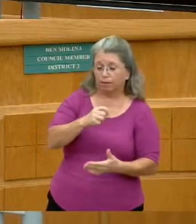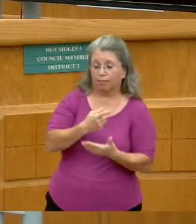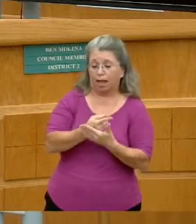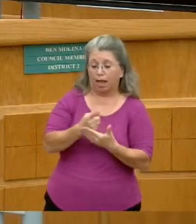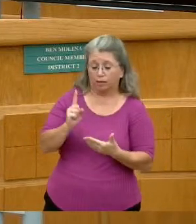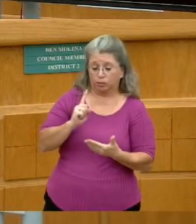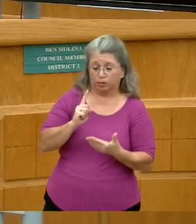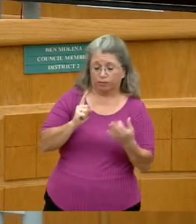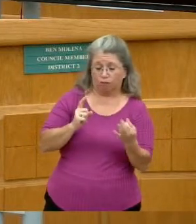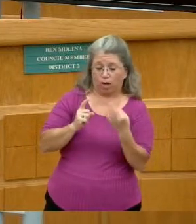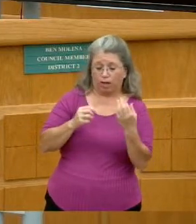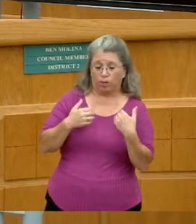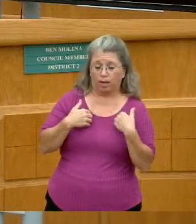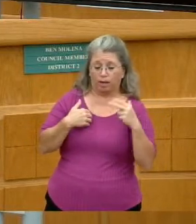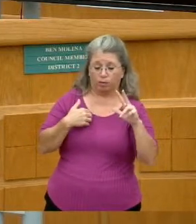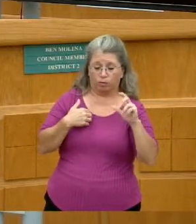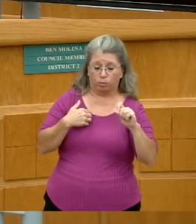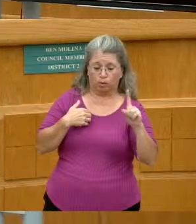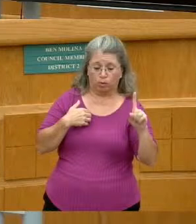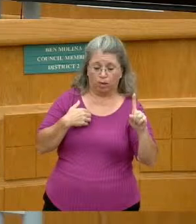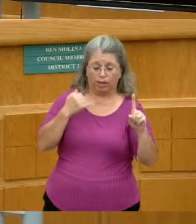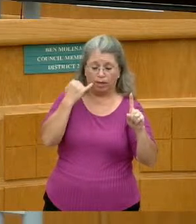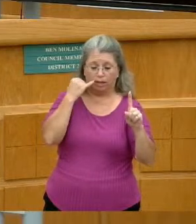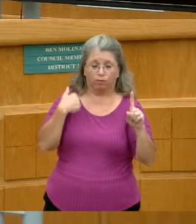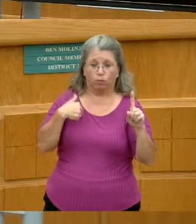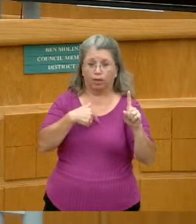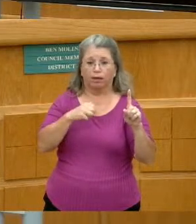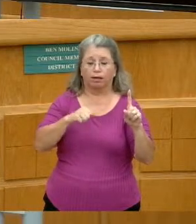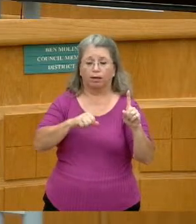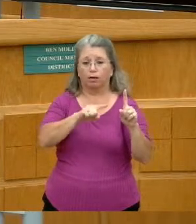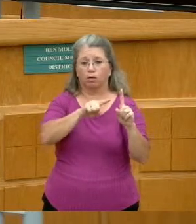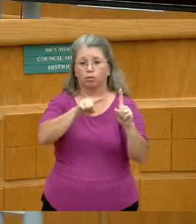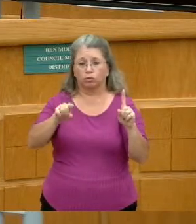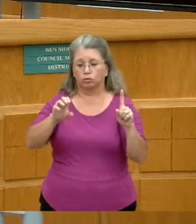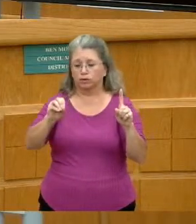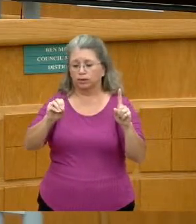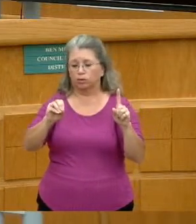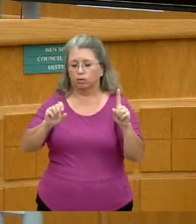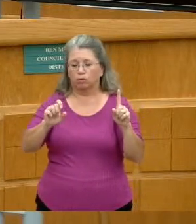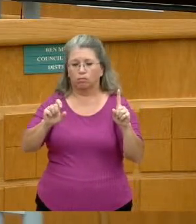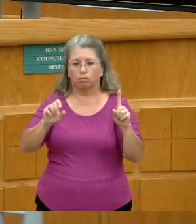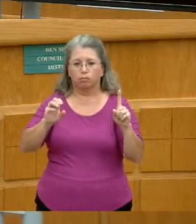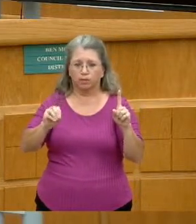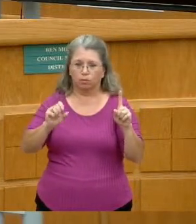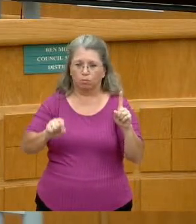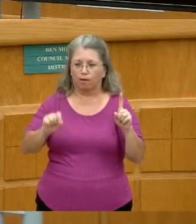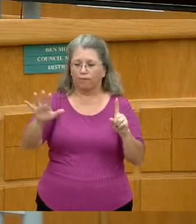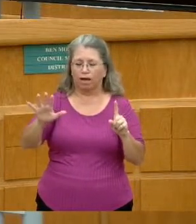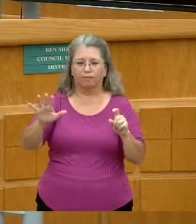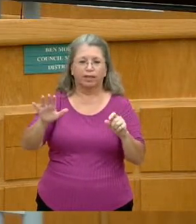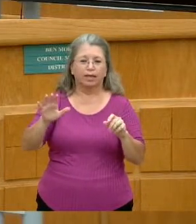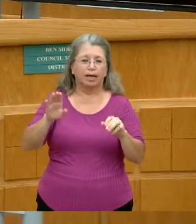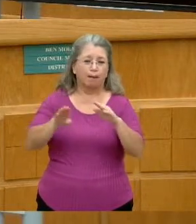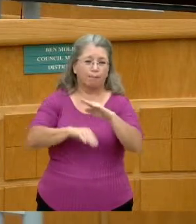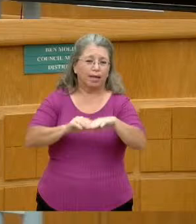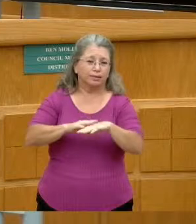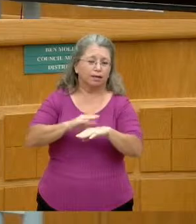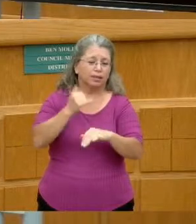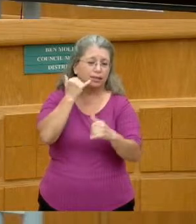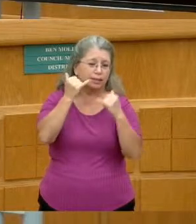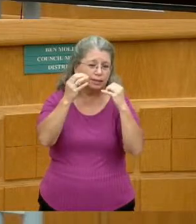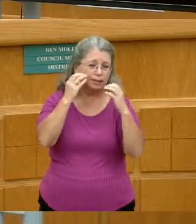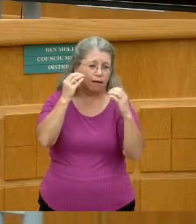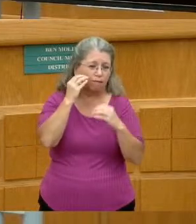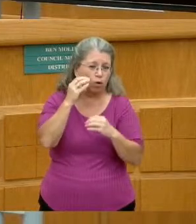0.5. Now, based upon the cell phone data, it doesn't look like we were able to do that. But like I said earlier, we